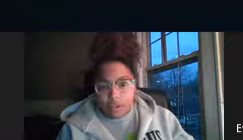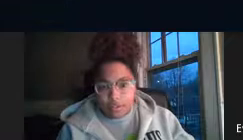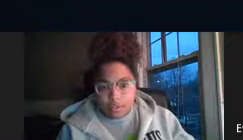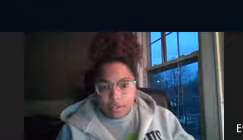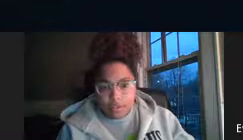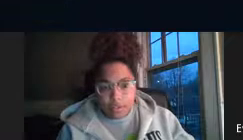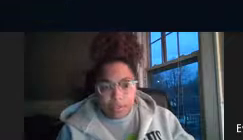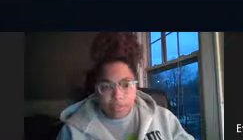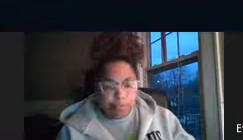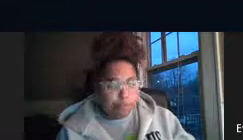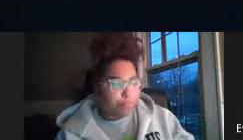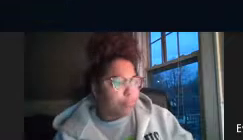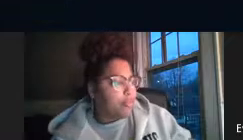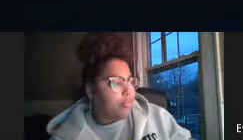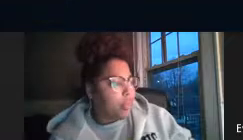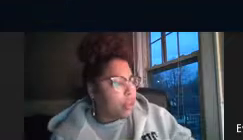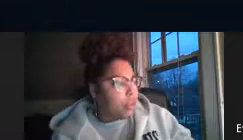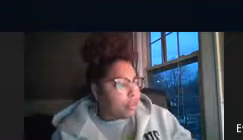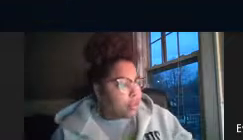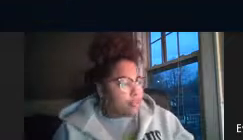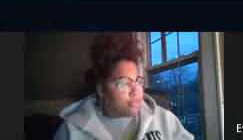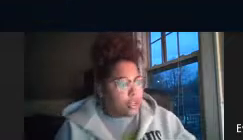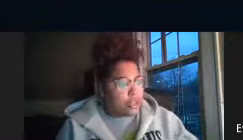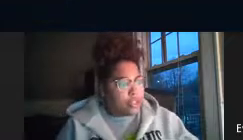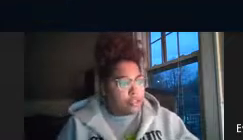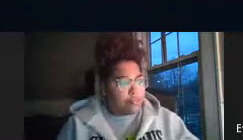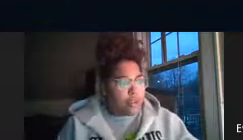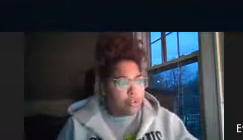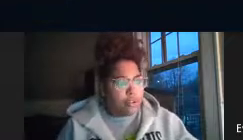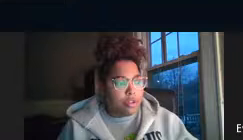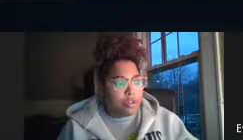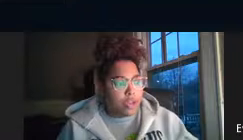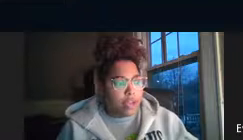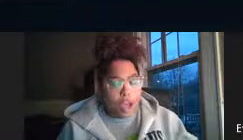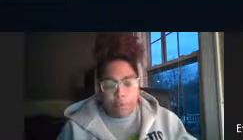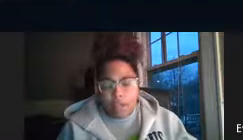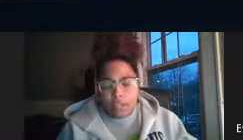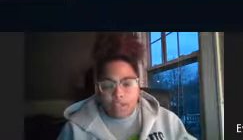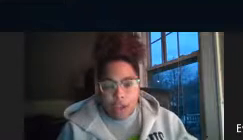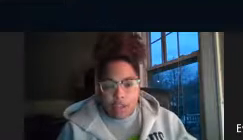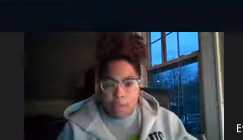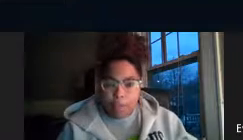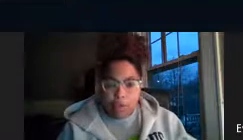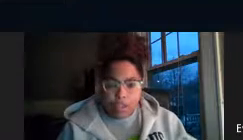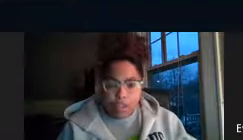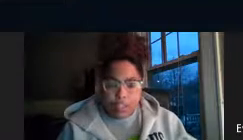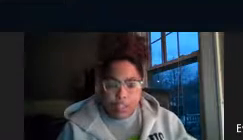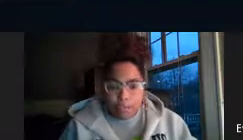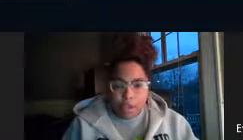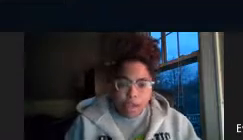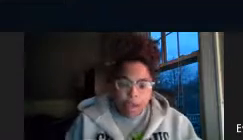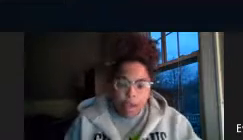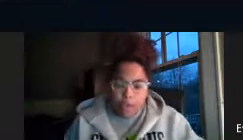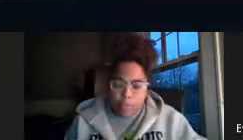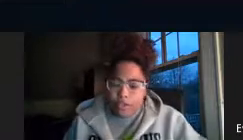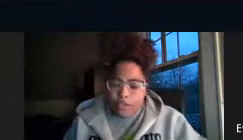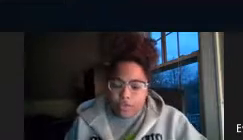and parking concerns. The next one is to build a comprehensive online reporting